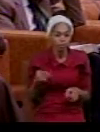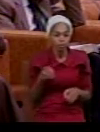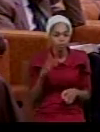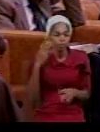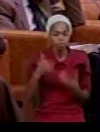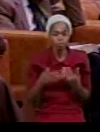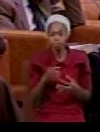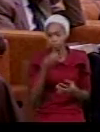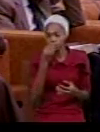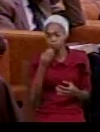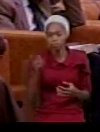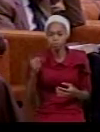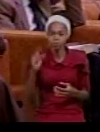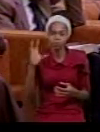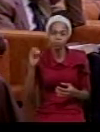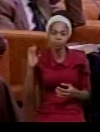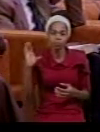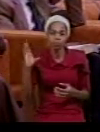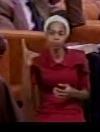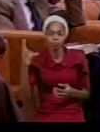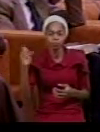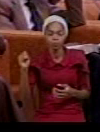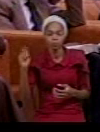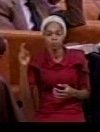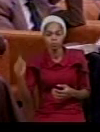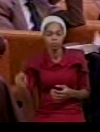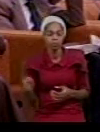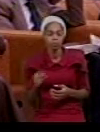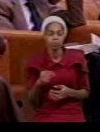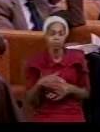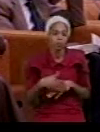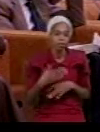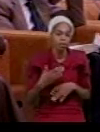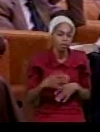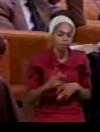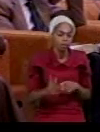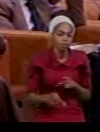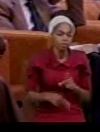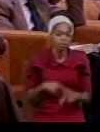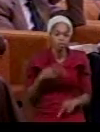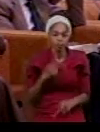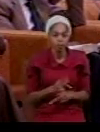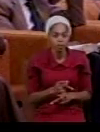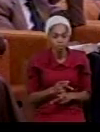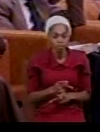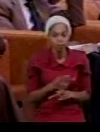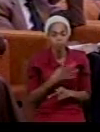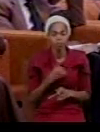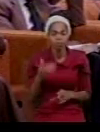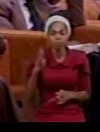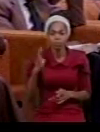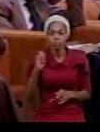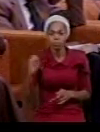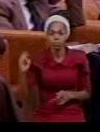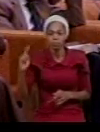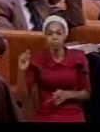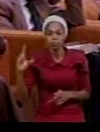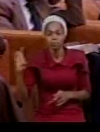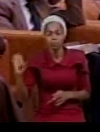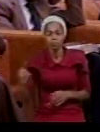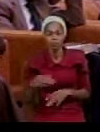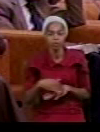the locust after his kind, and the bald locust after his kind, and the beetle after his kind, and